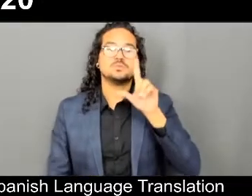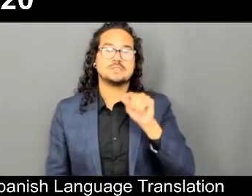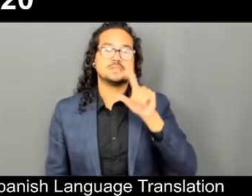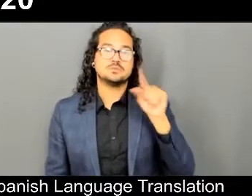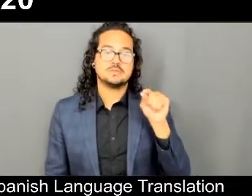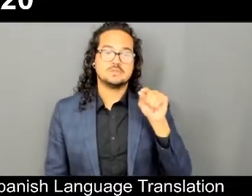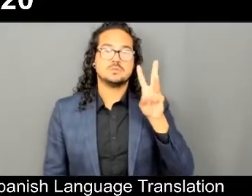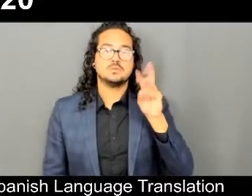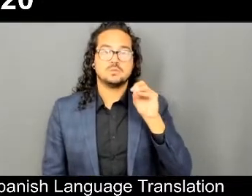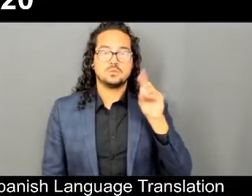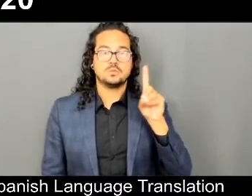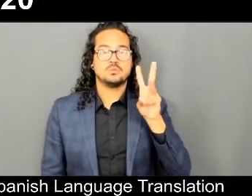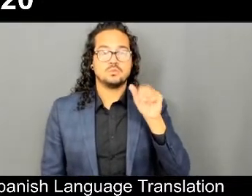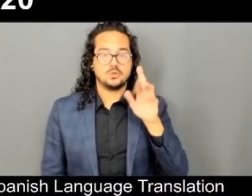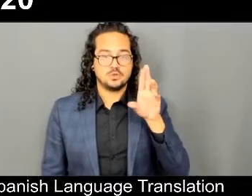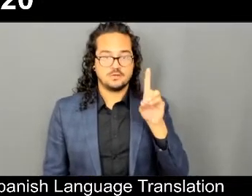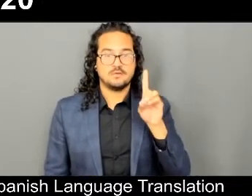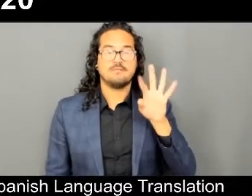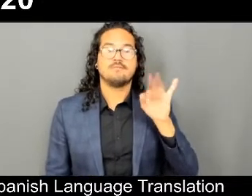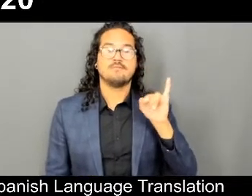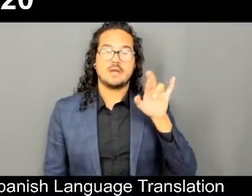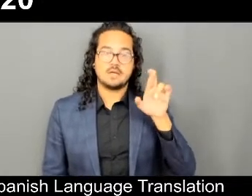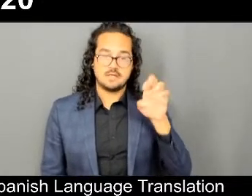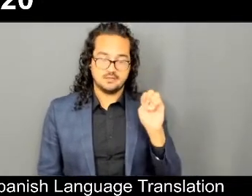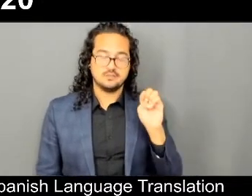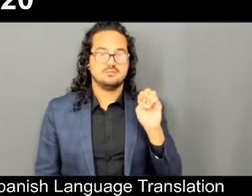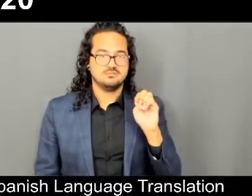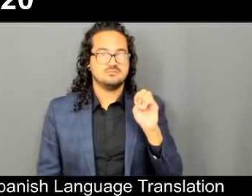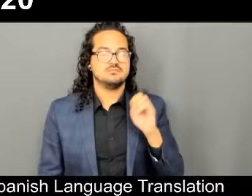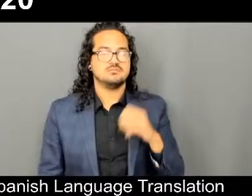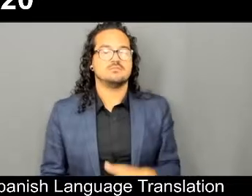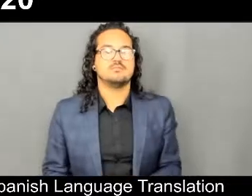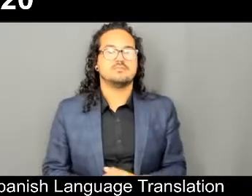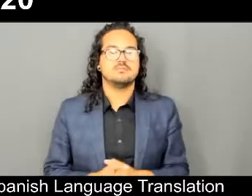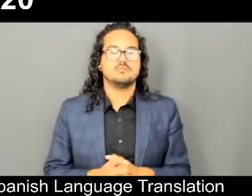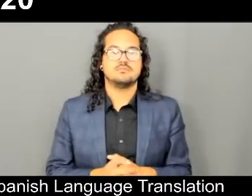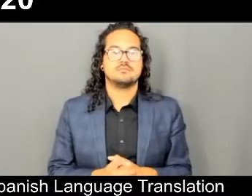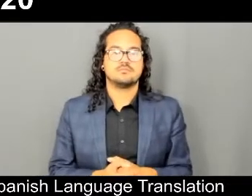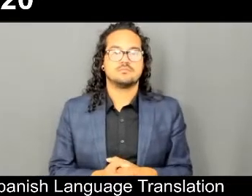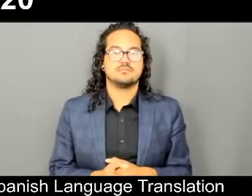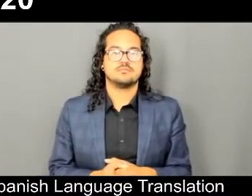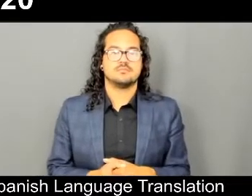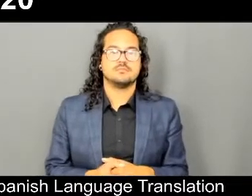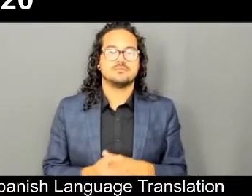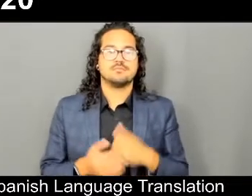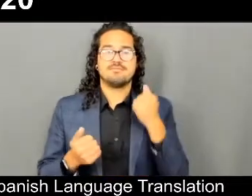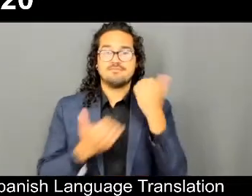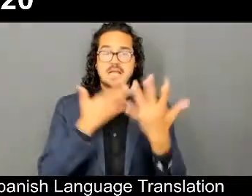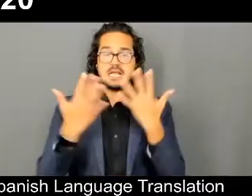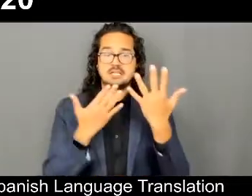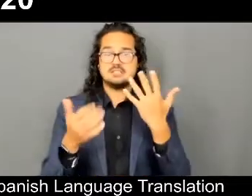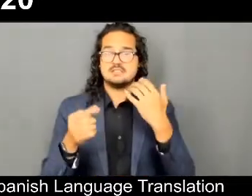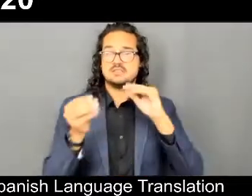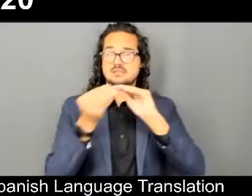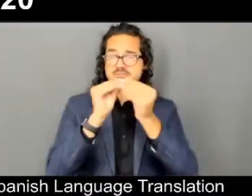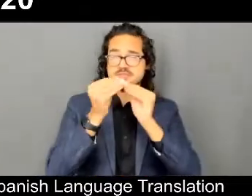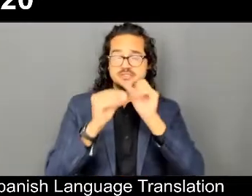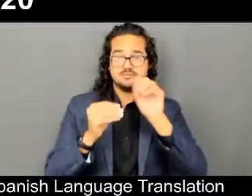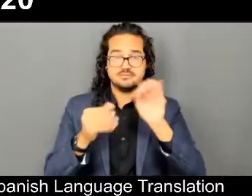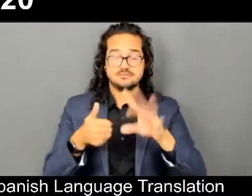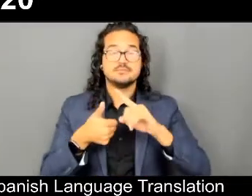some of our daily statistics. The fire is 3,072 acres. We have